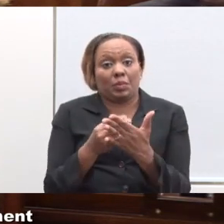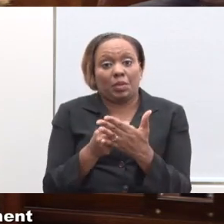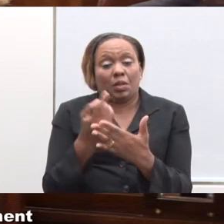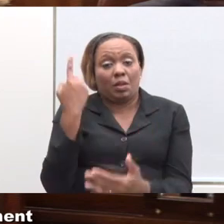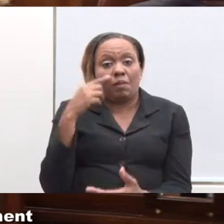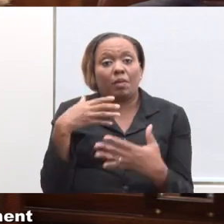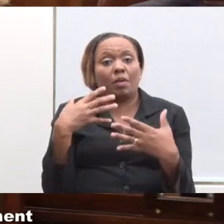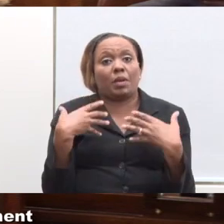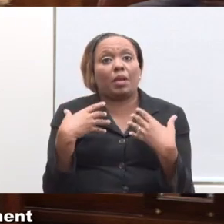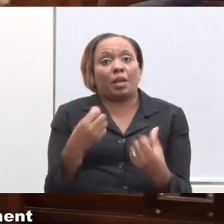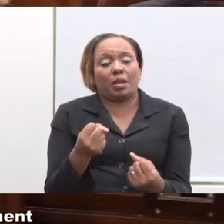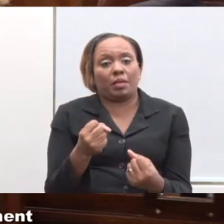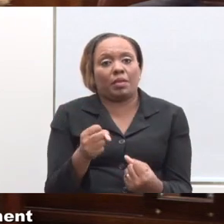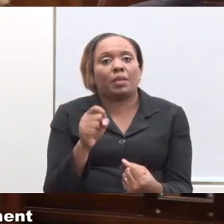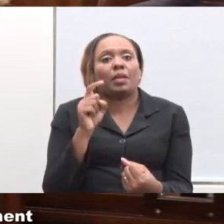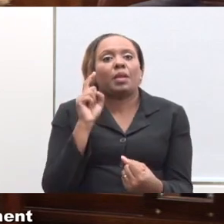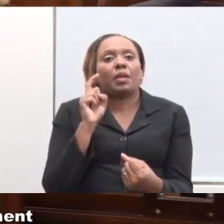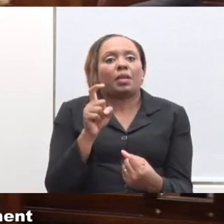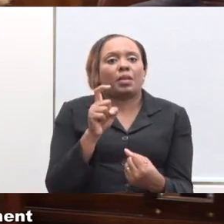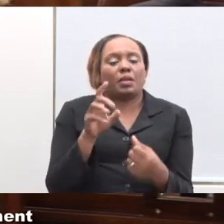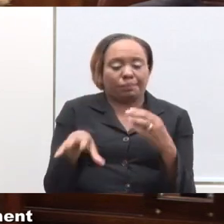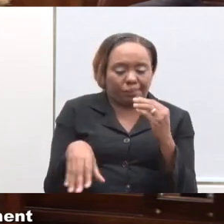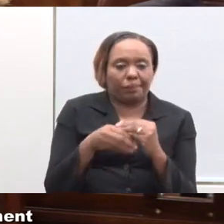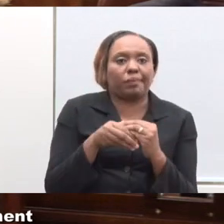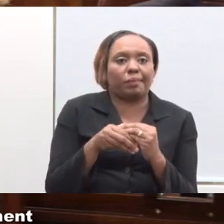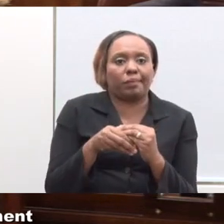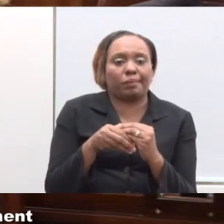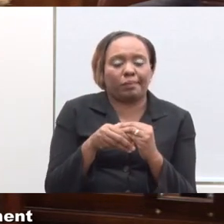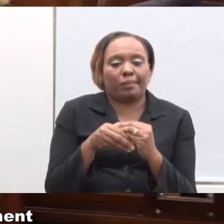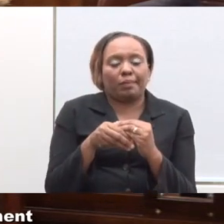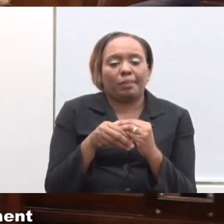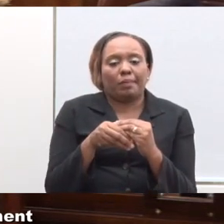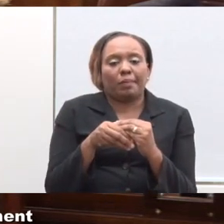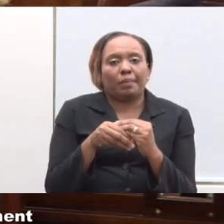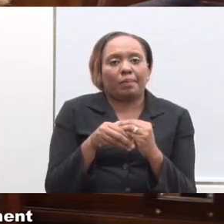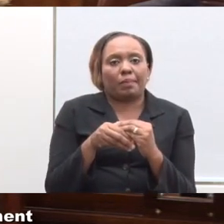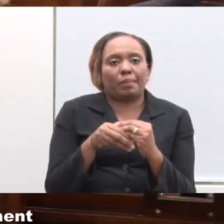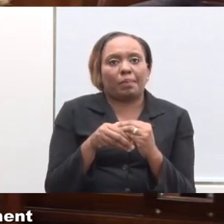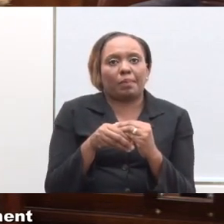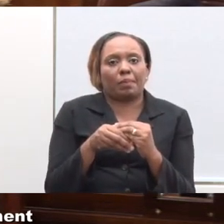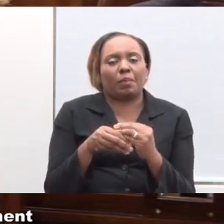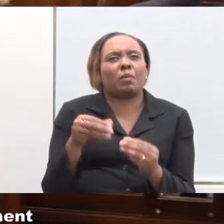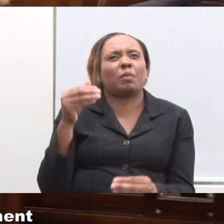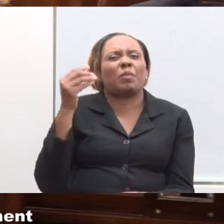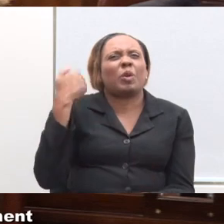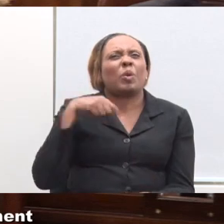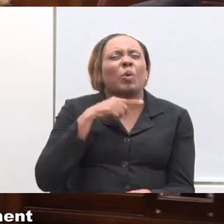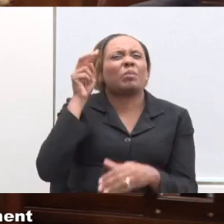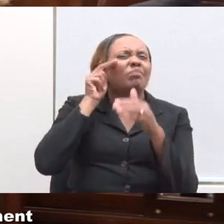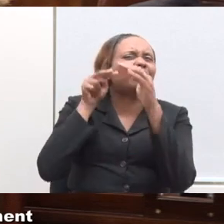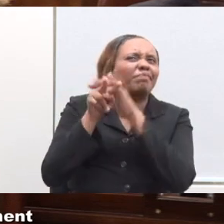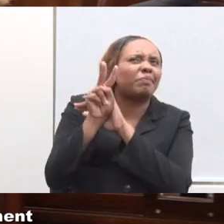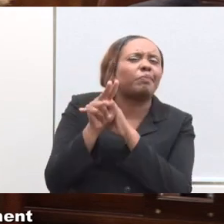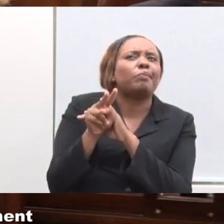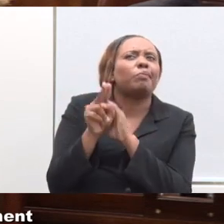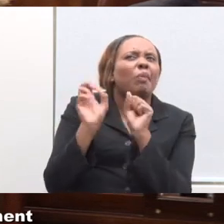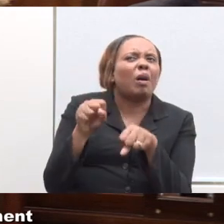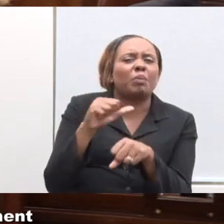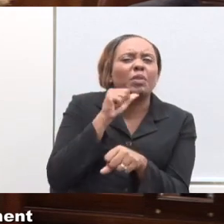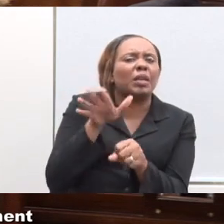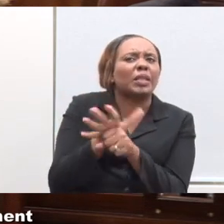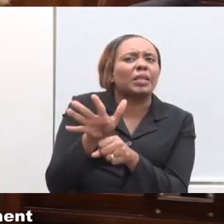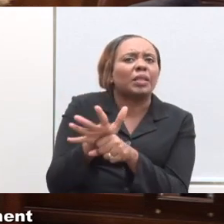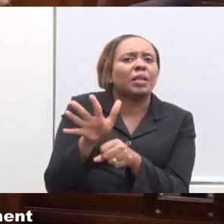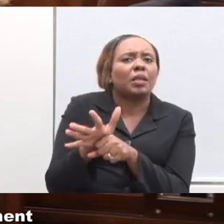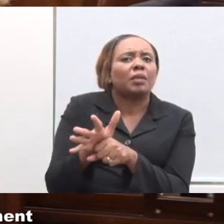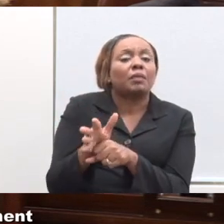align with the procurement. We anticipate that it may not be enough in the long run if it goes beyond